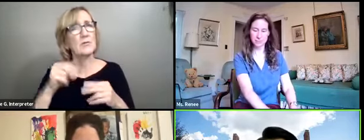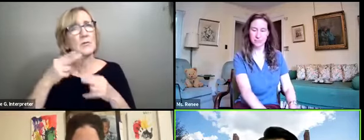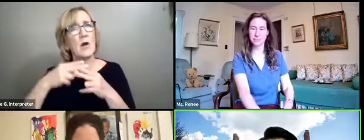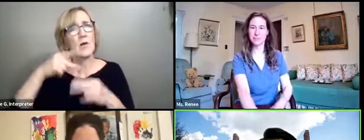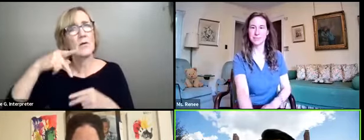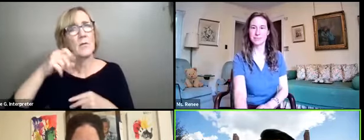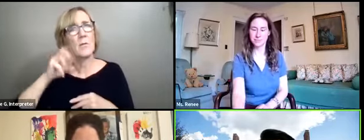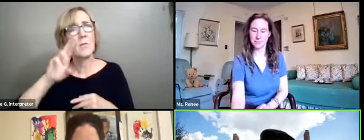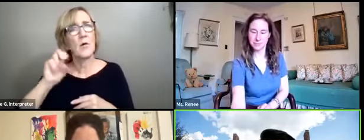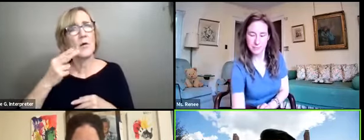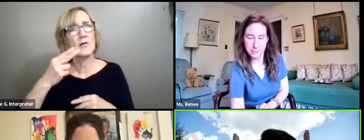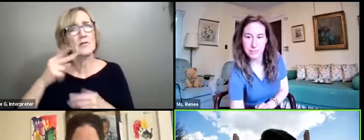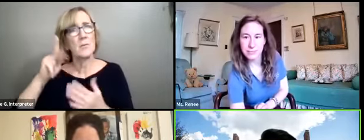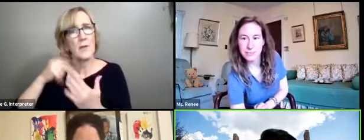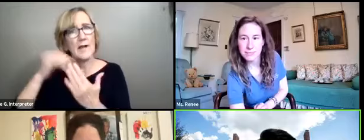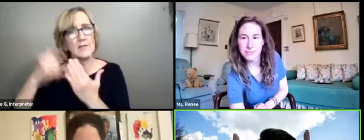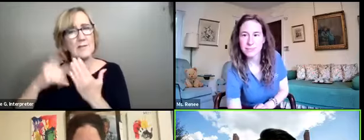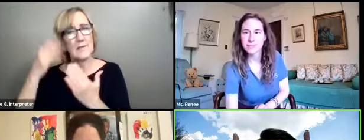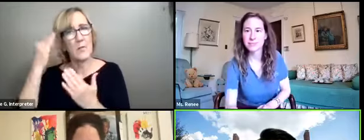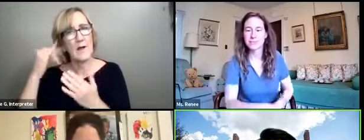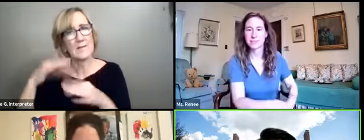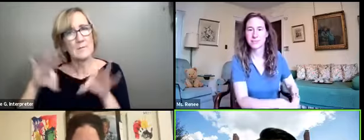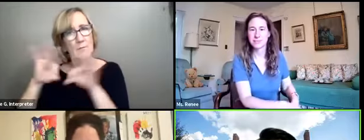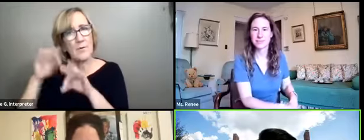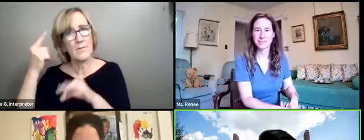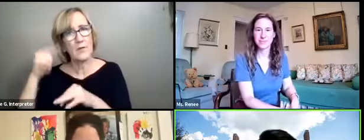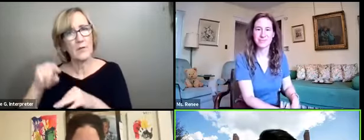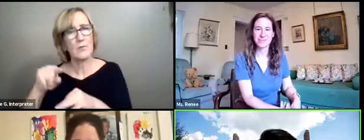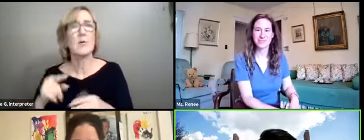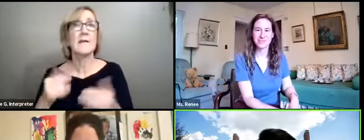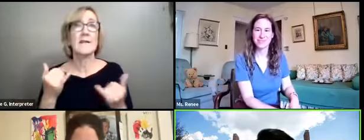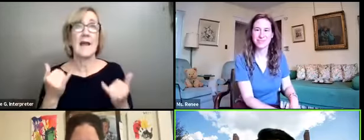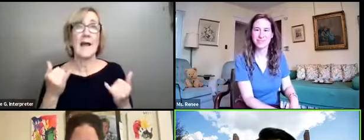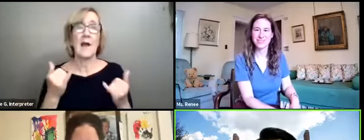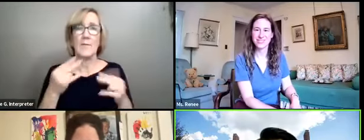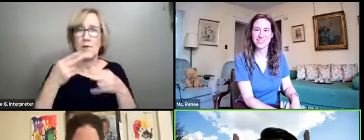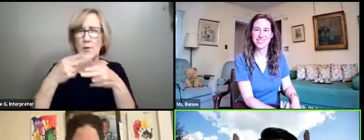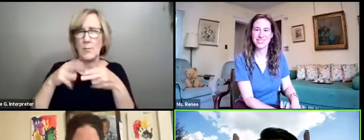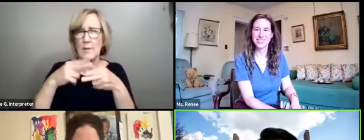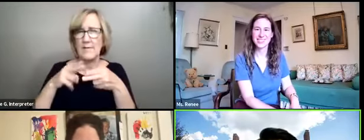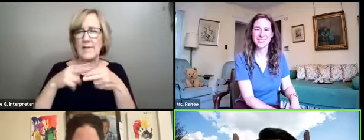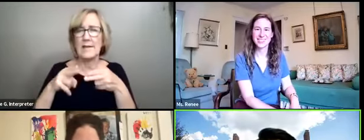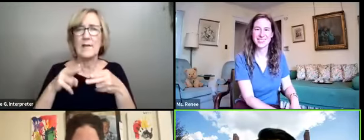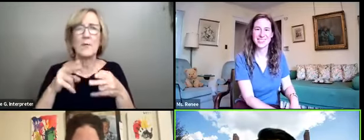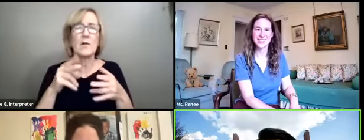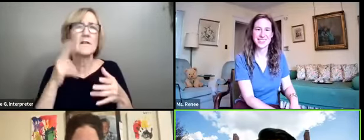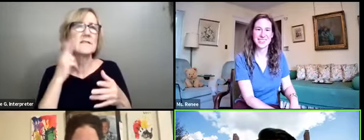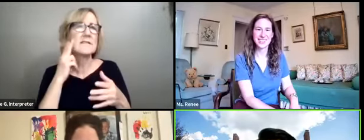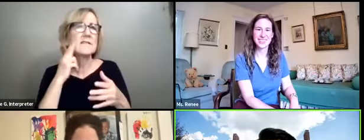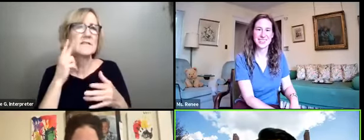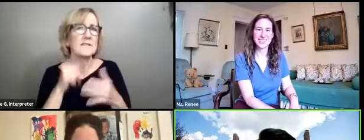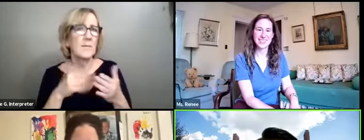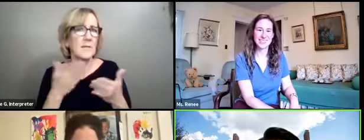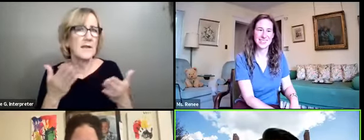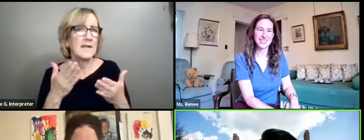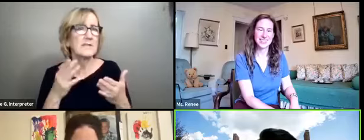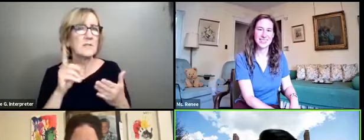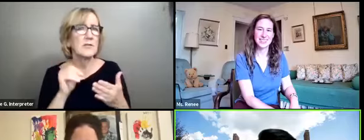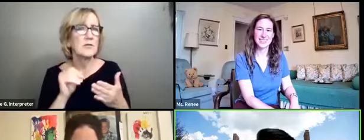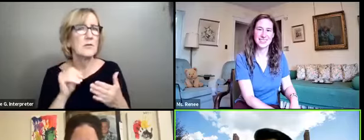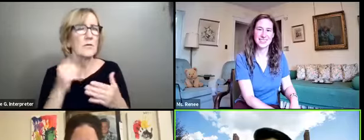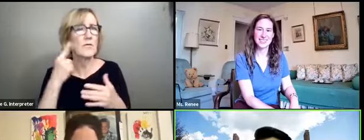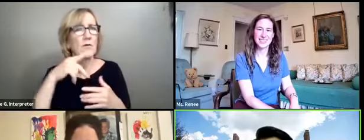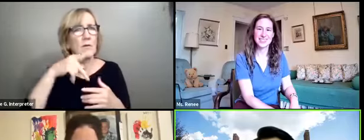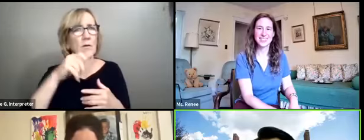so much to you. We'll actually get to take a look like very briefly at some of the things that you would do at the Porch Project, but from